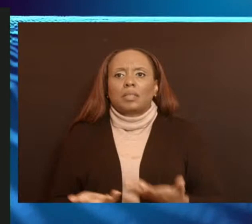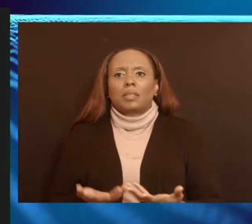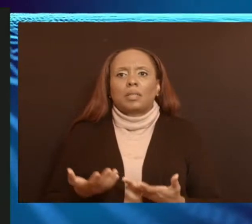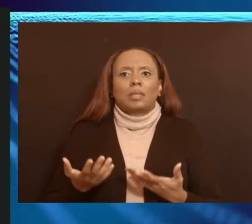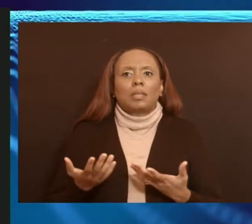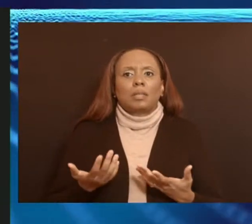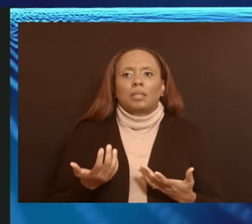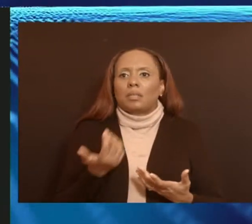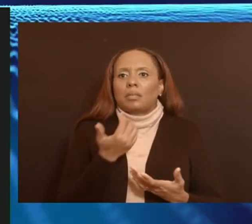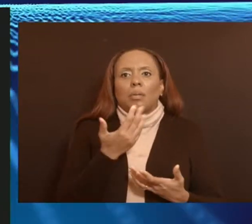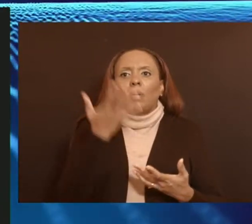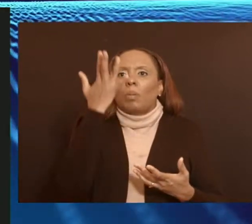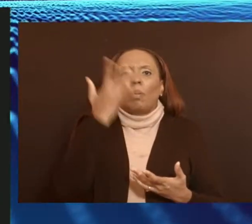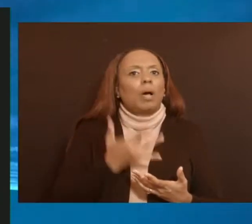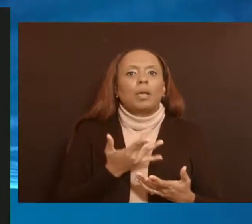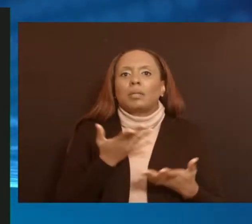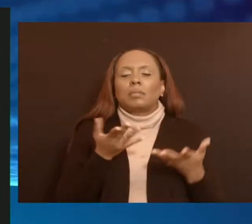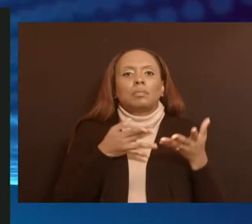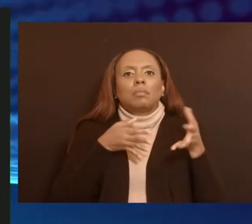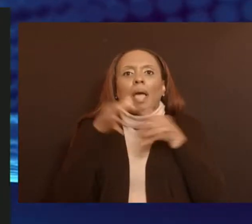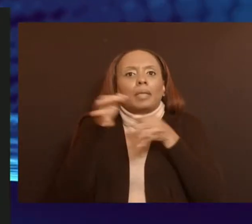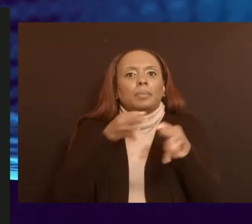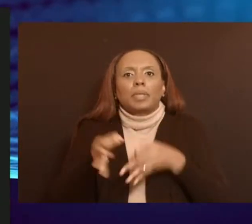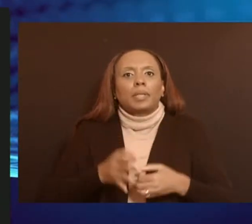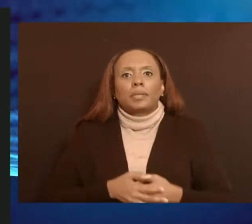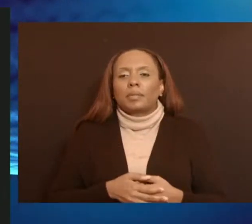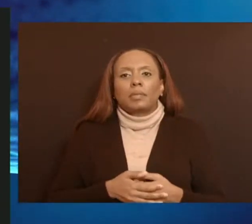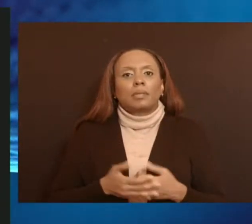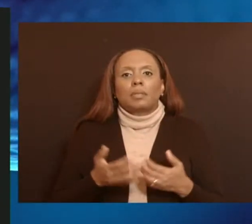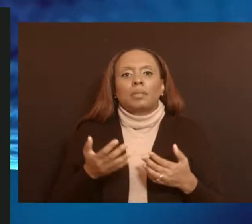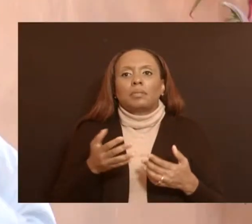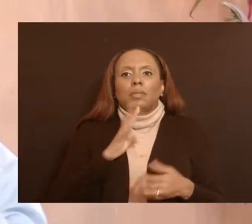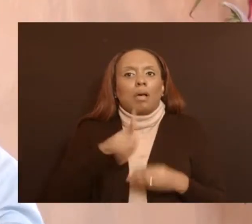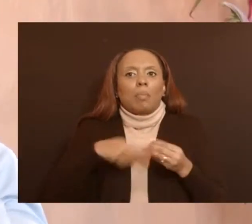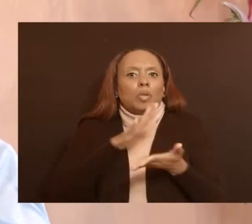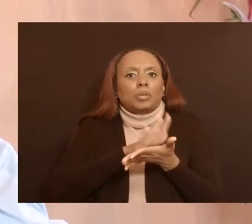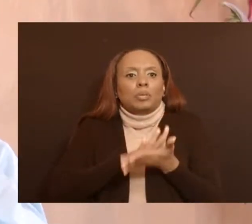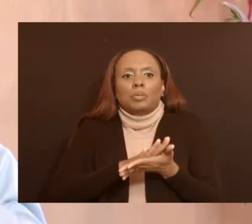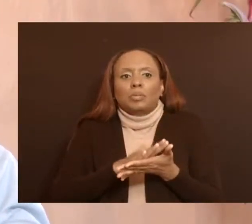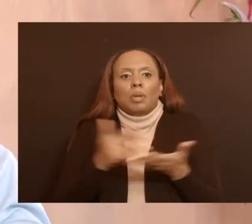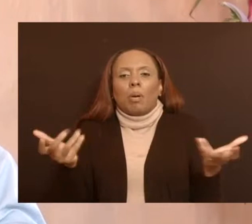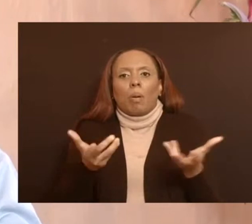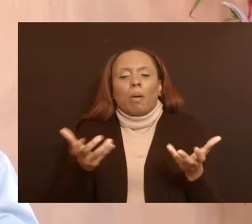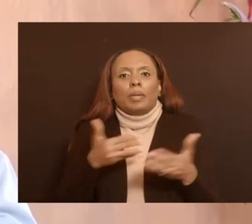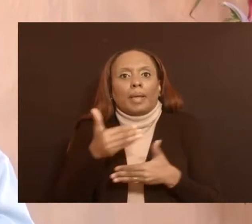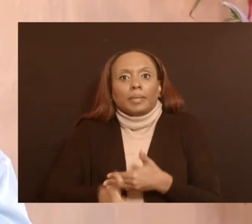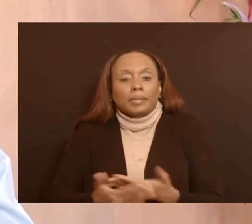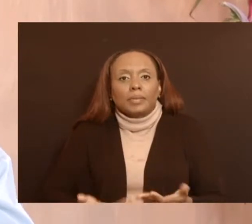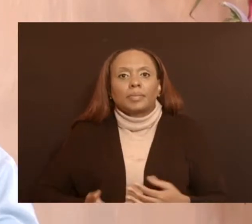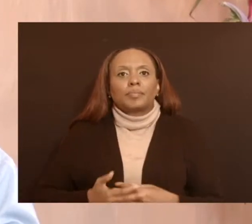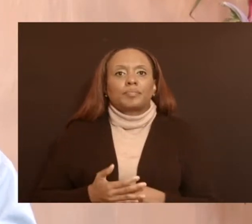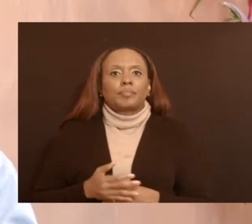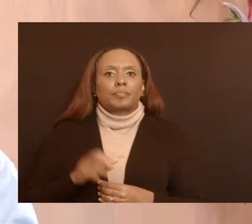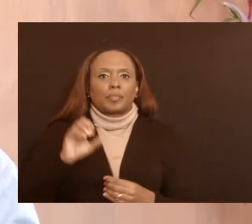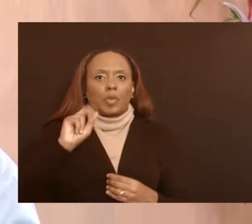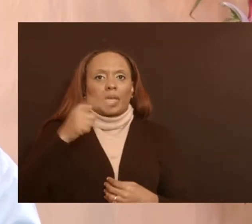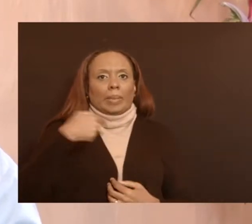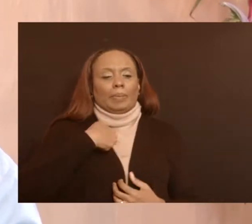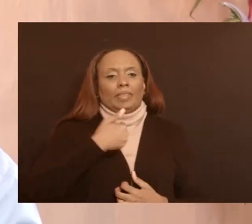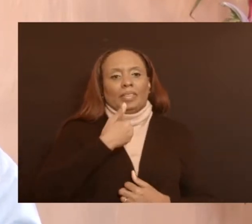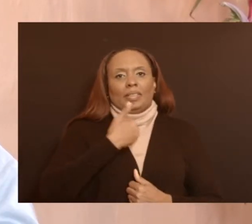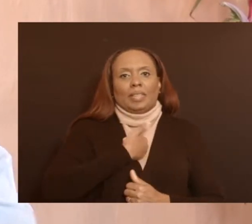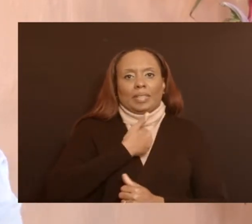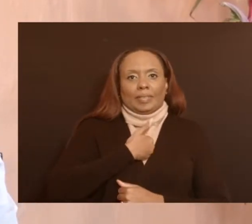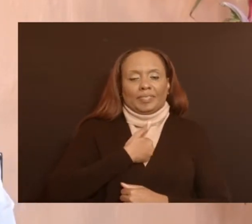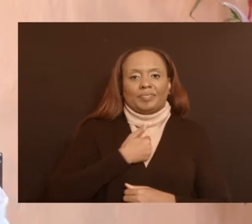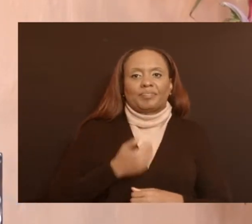Can anybody explain what's the protocol that's going to be put in place going forward? Yeah, I'm going to take that myself because this